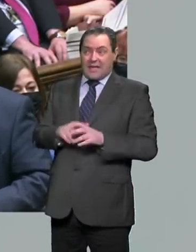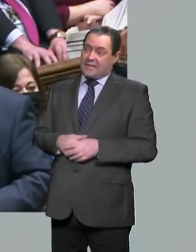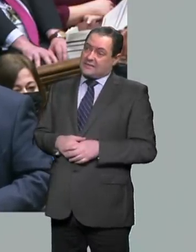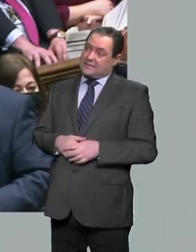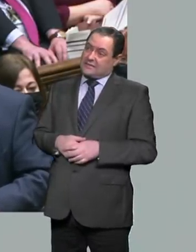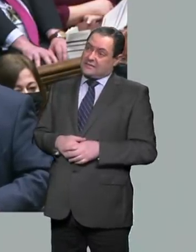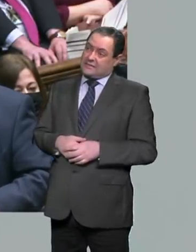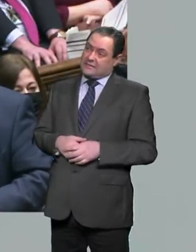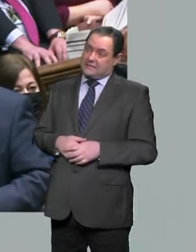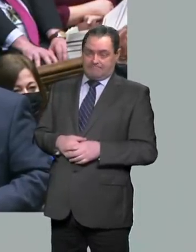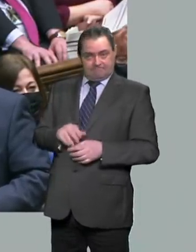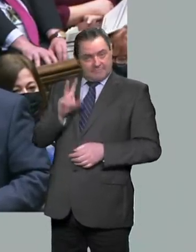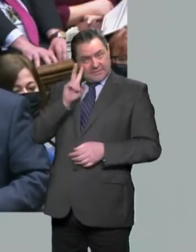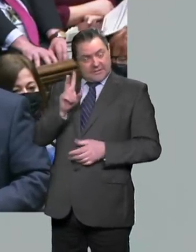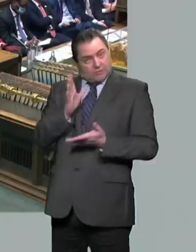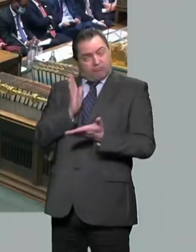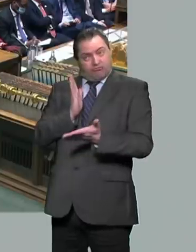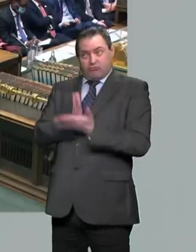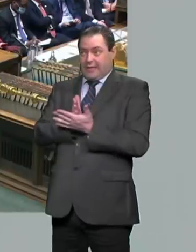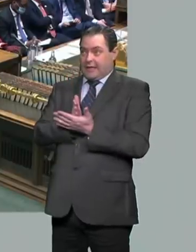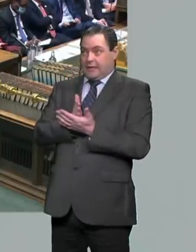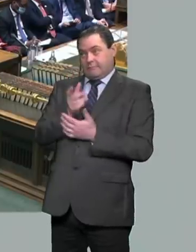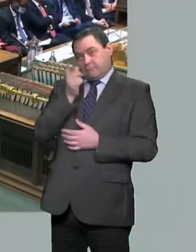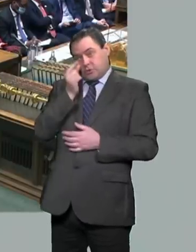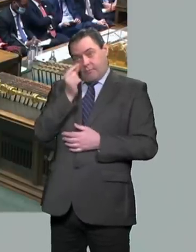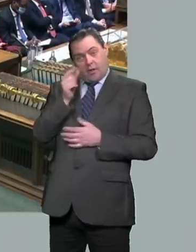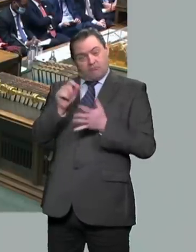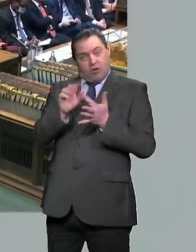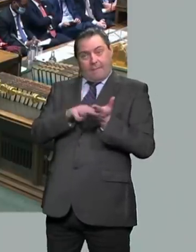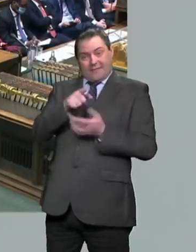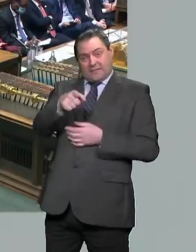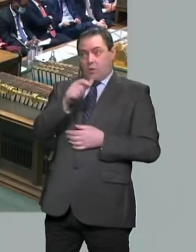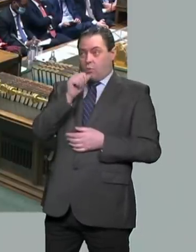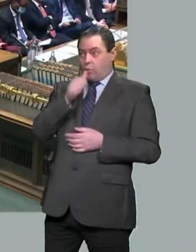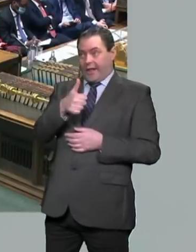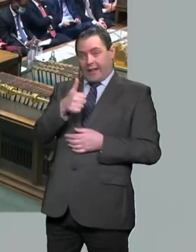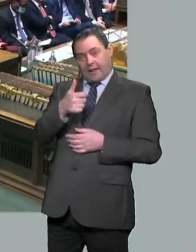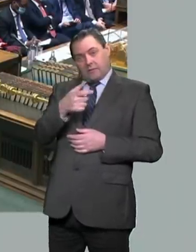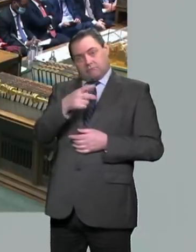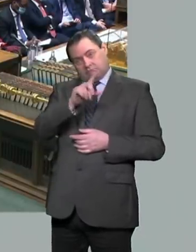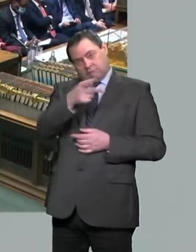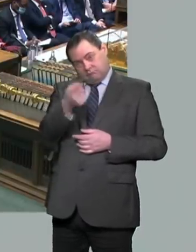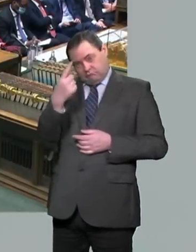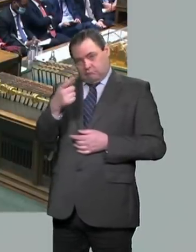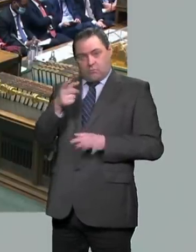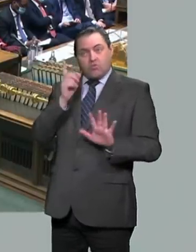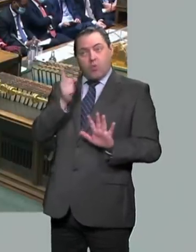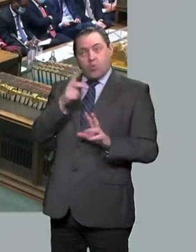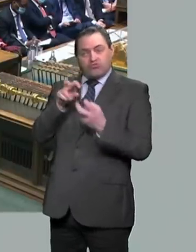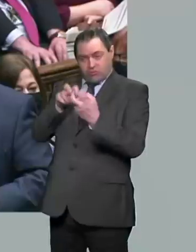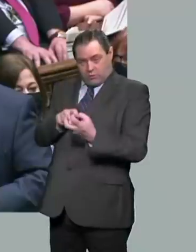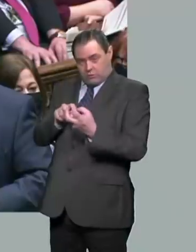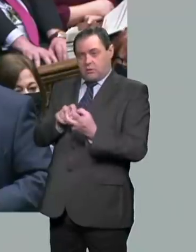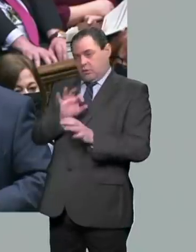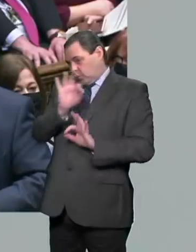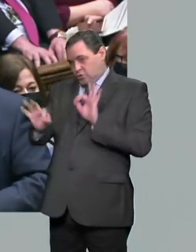we face a very real prospect of a sitting Prime Minister being questioned under caution and